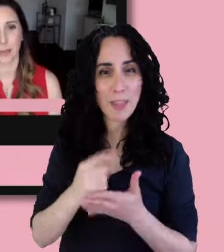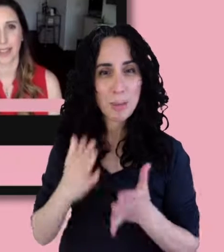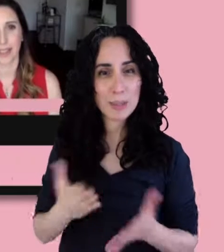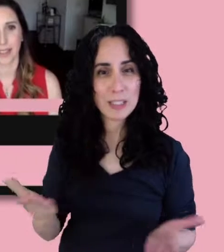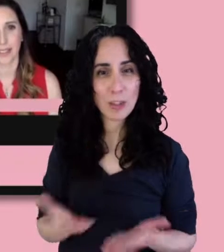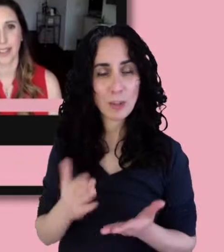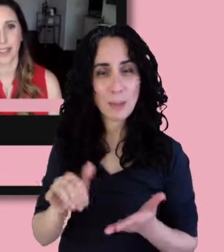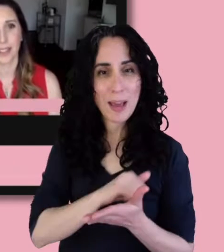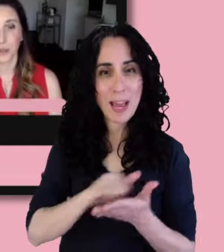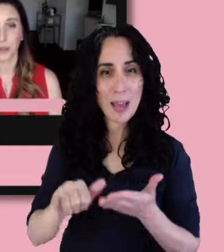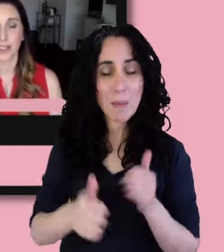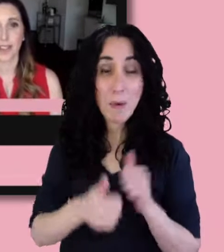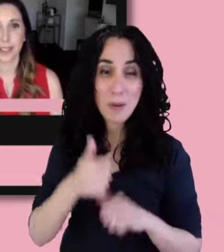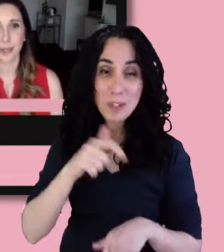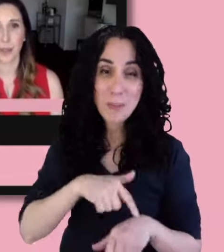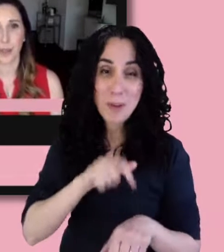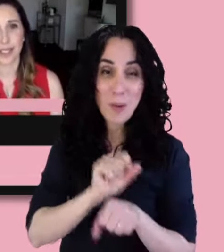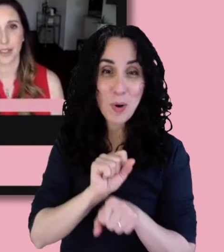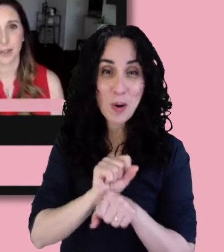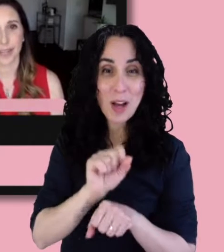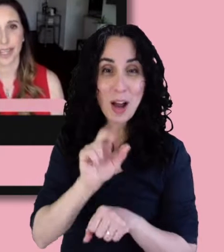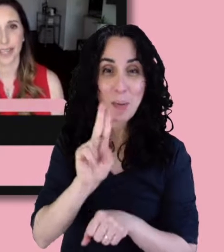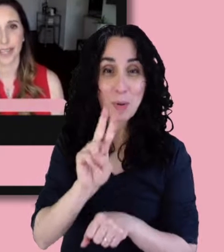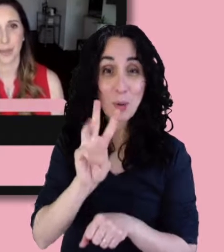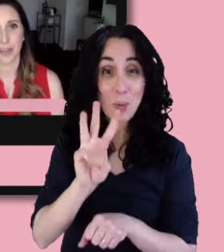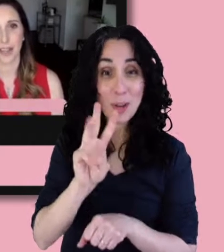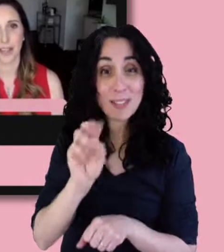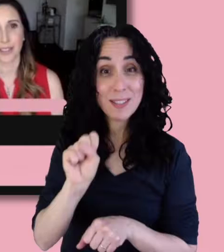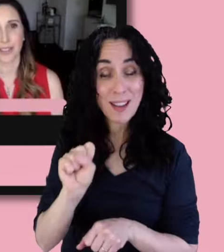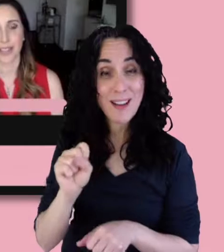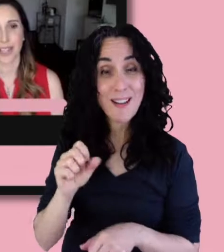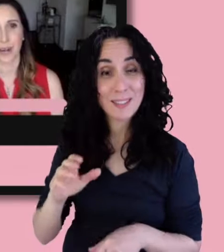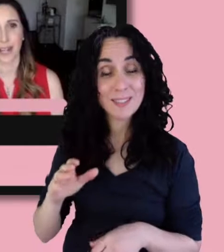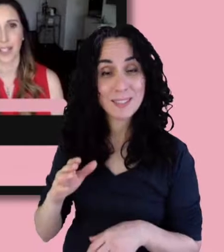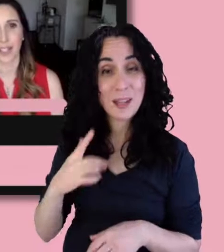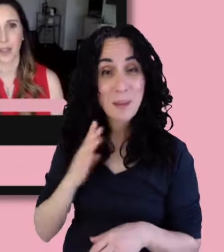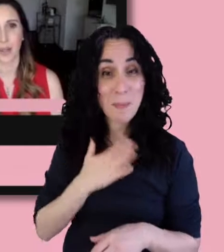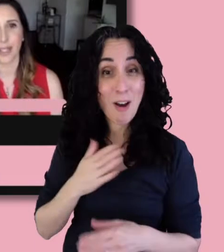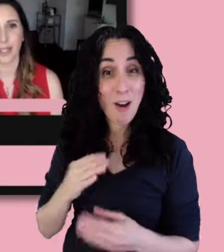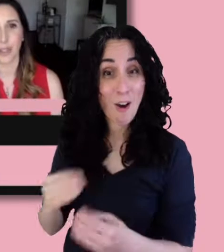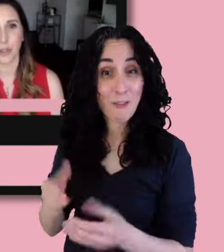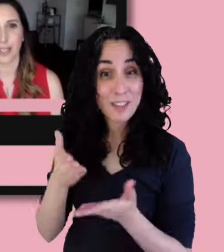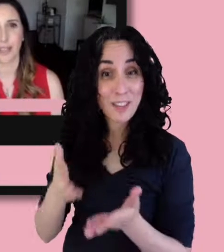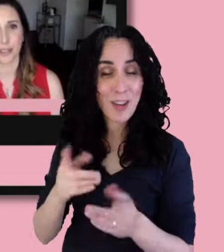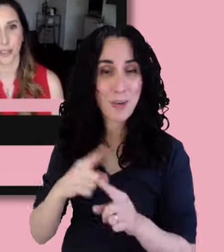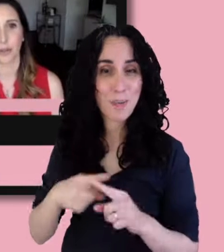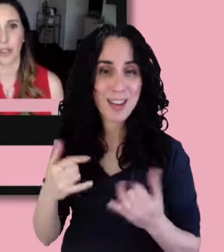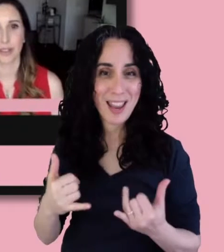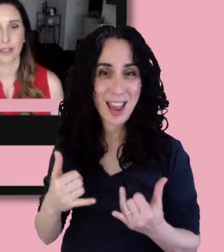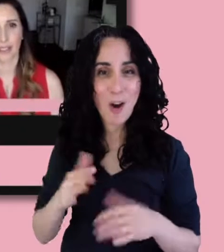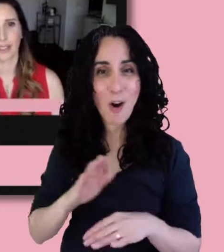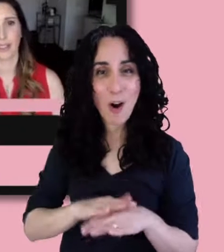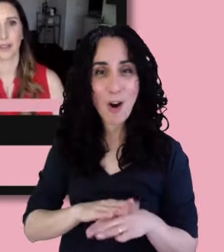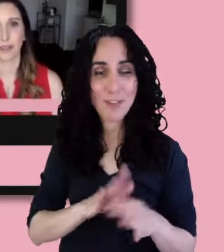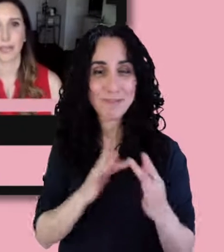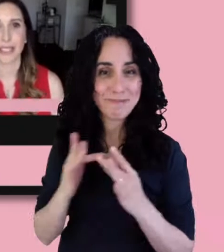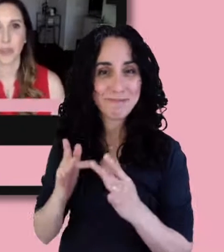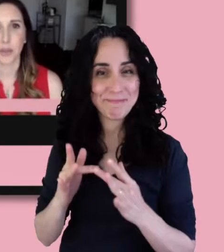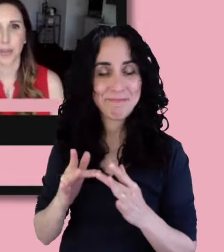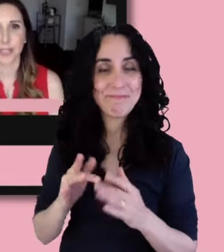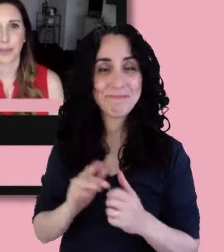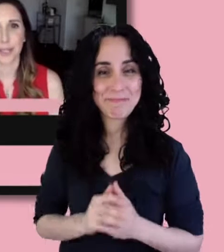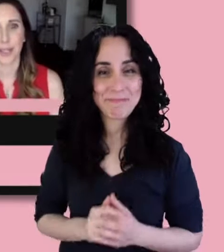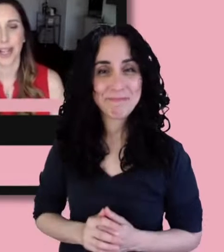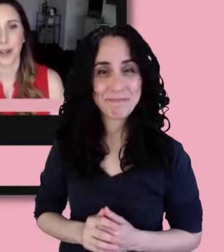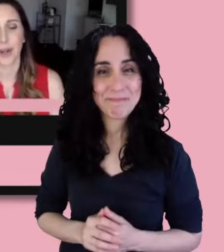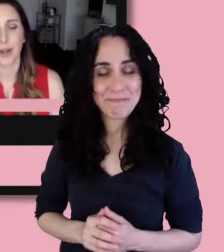here in Manhattan, usually on the Upper West Side of Manhattan, where my office is. Now I am doing everything over the